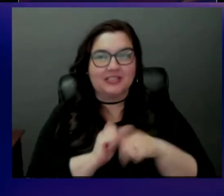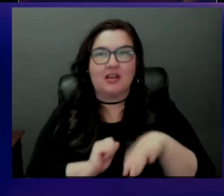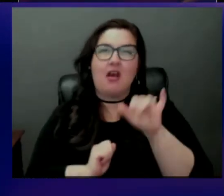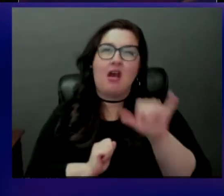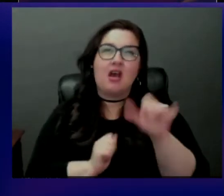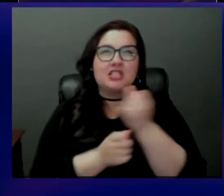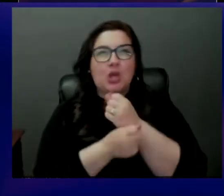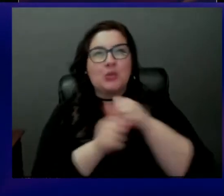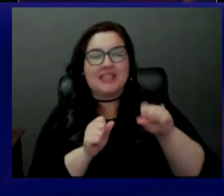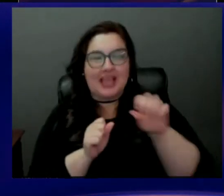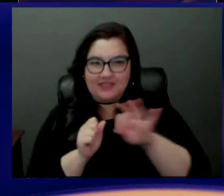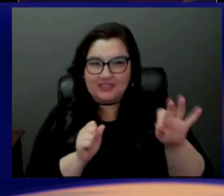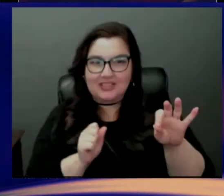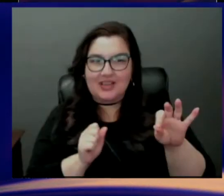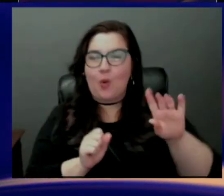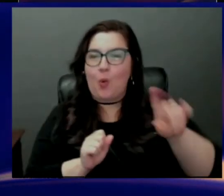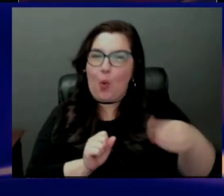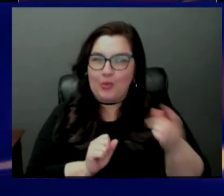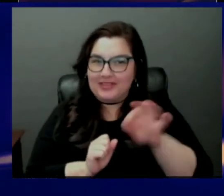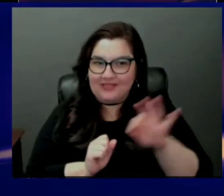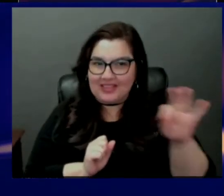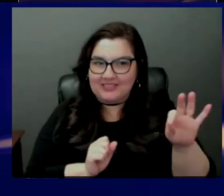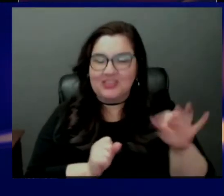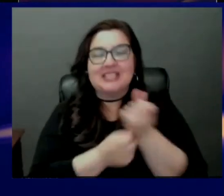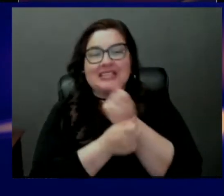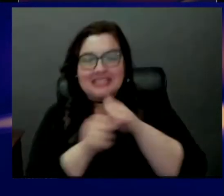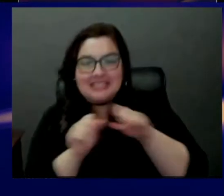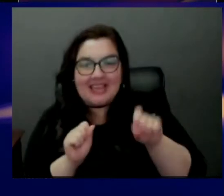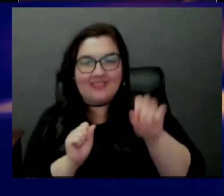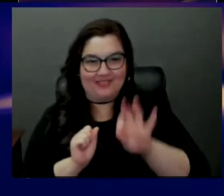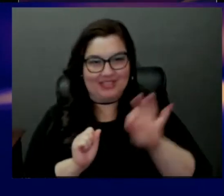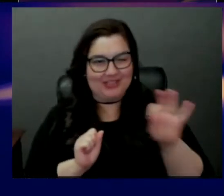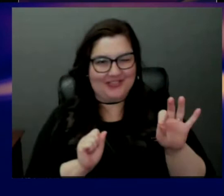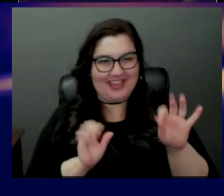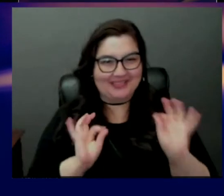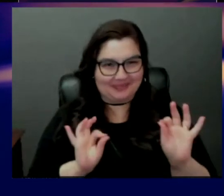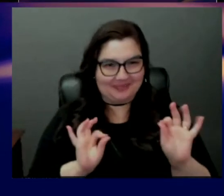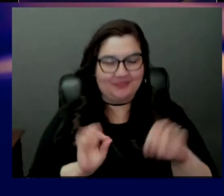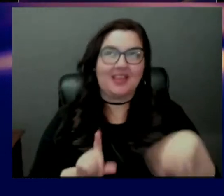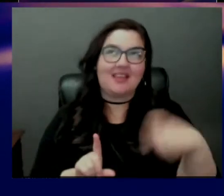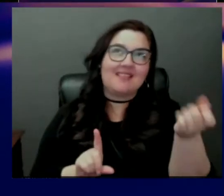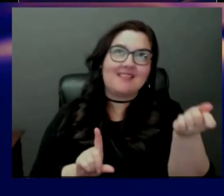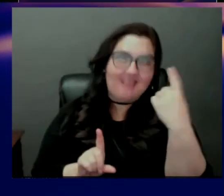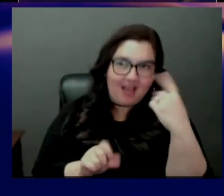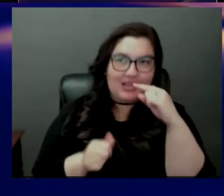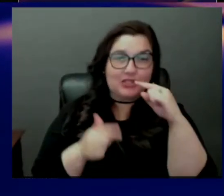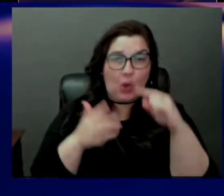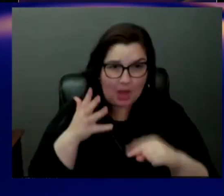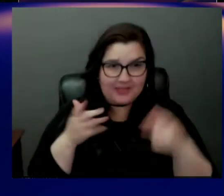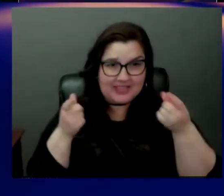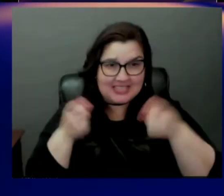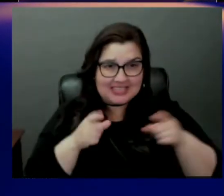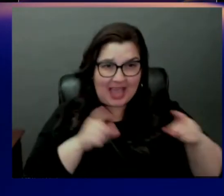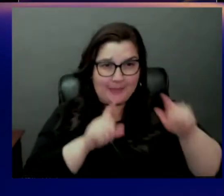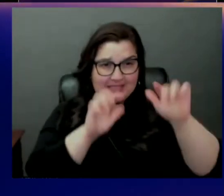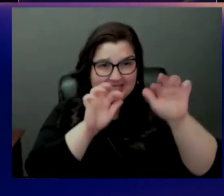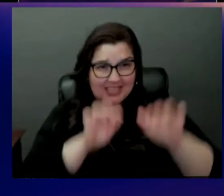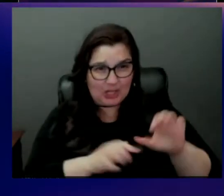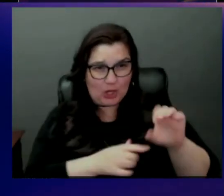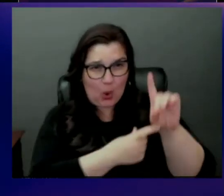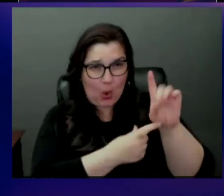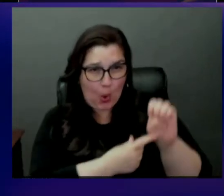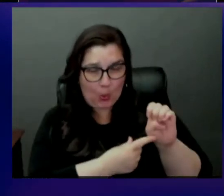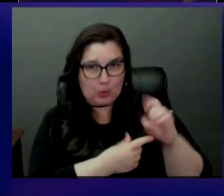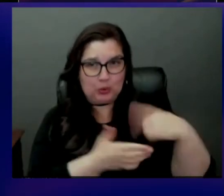It's not just feature flags, it's a safe feature flag. Got it. And since all of this is done in code, you can